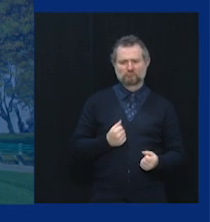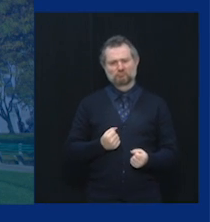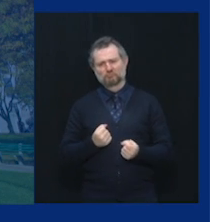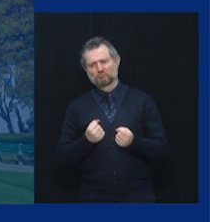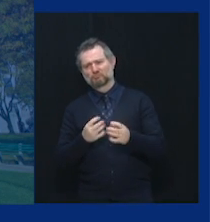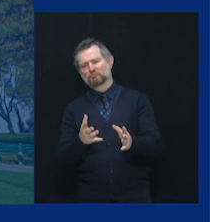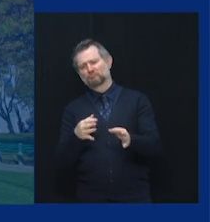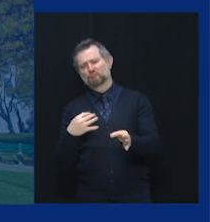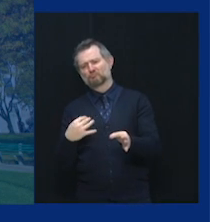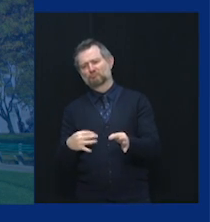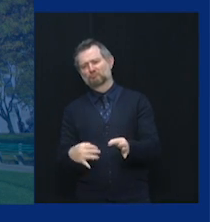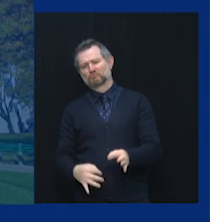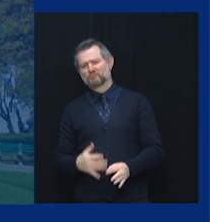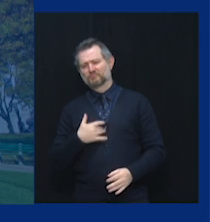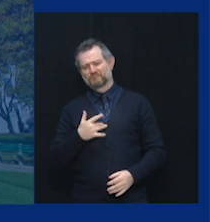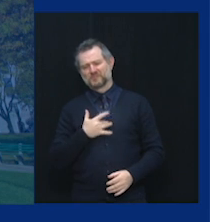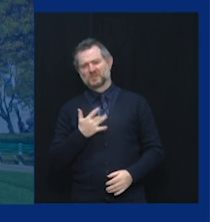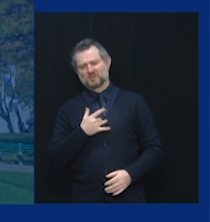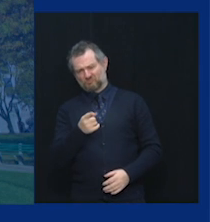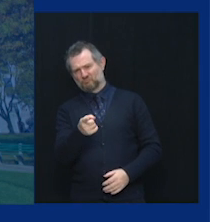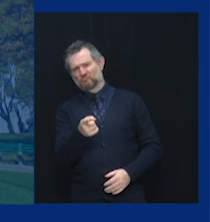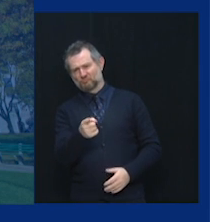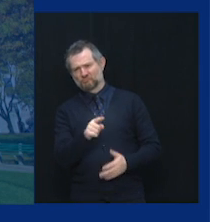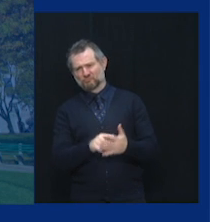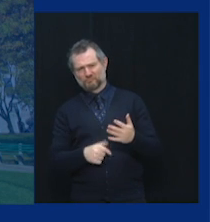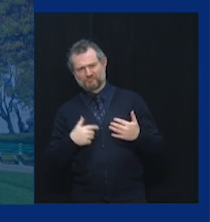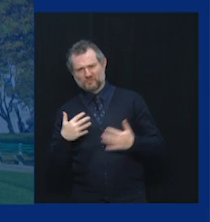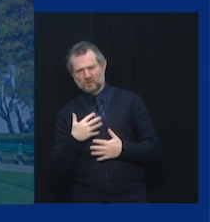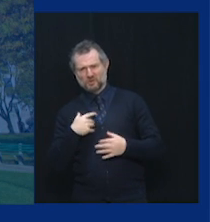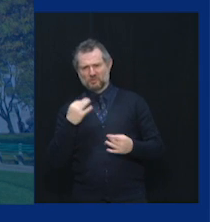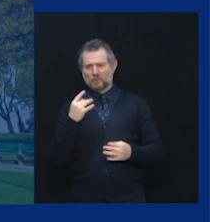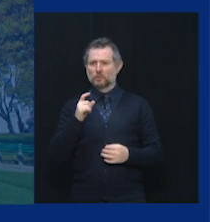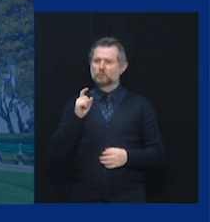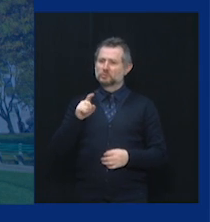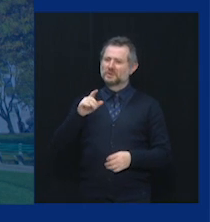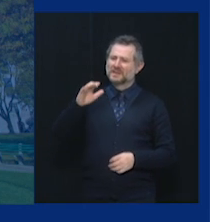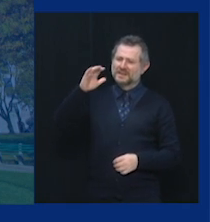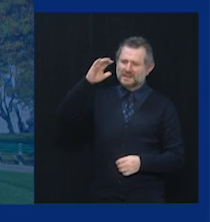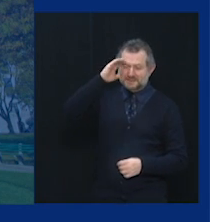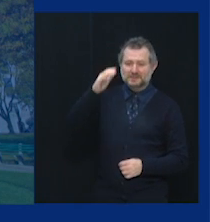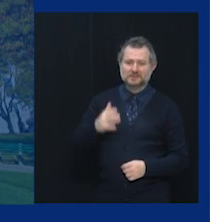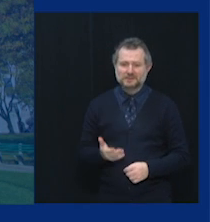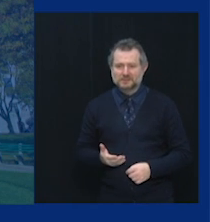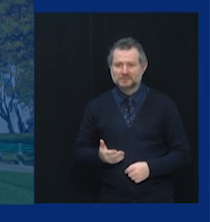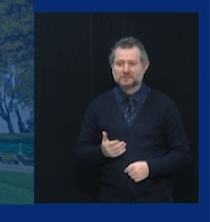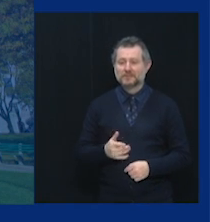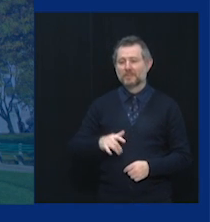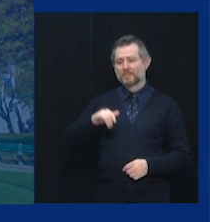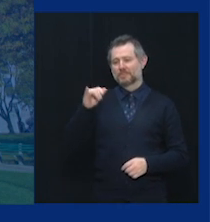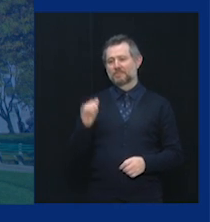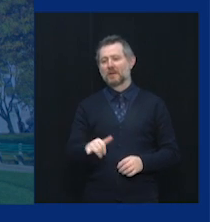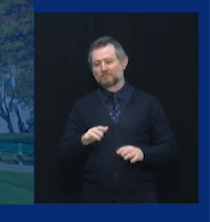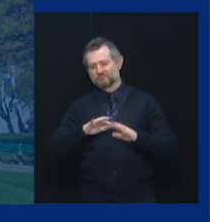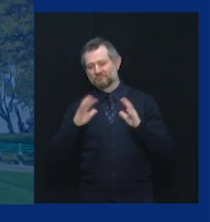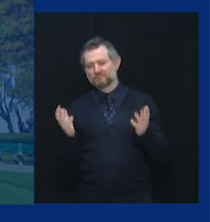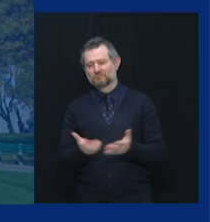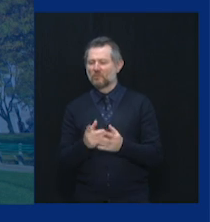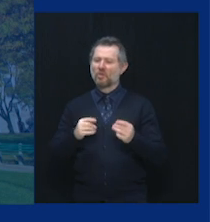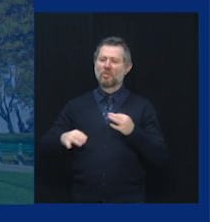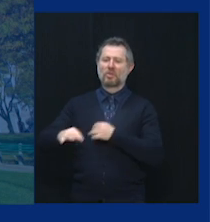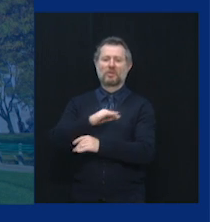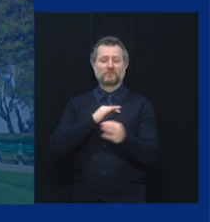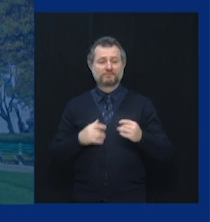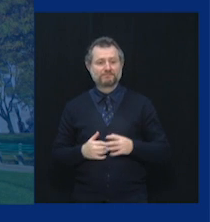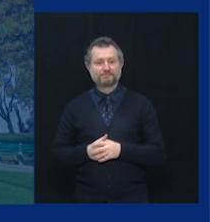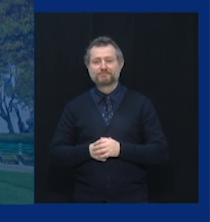and my fears and my thoughts, and I want you to hear me. That's the collaborative. You never